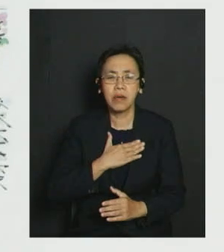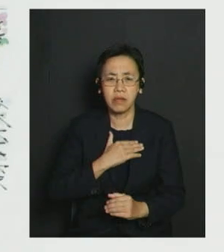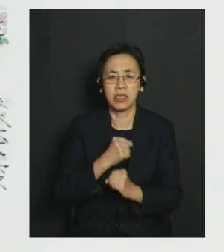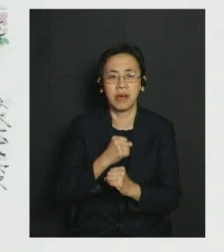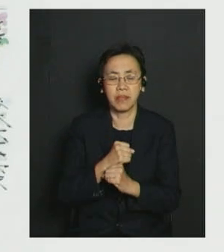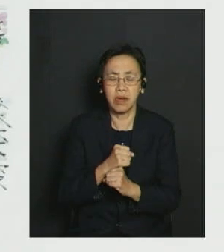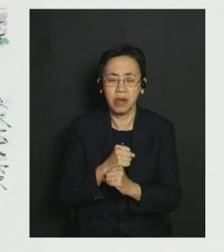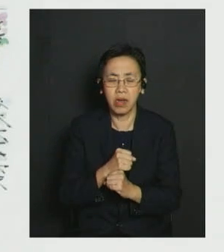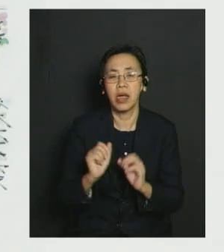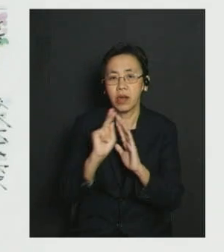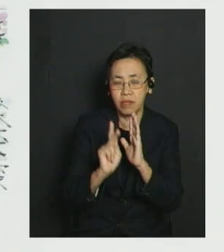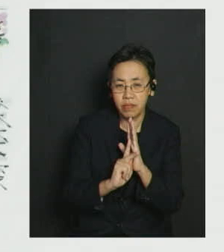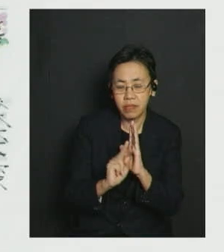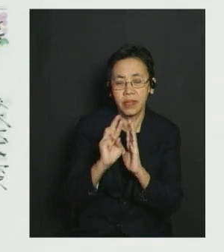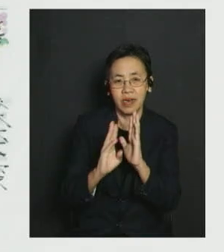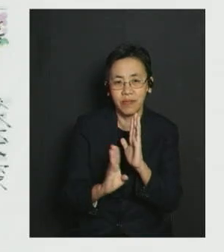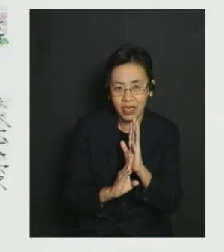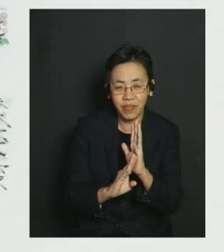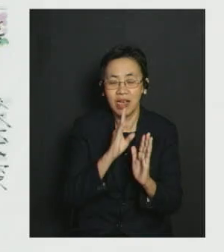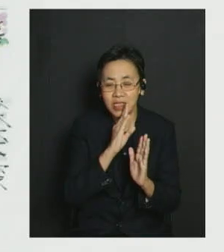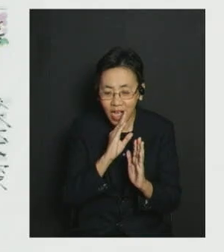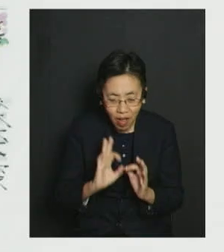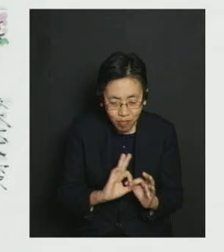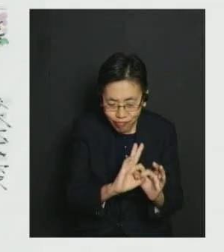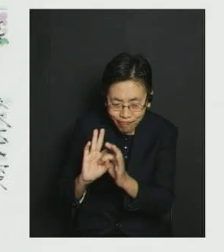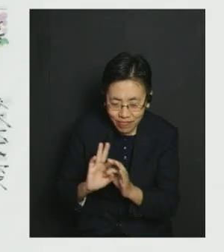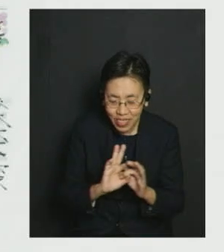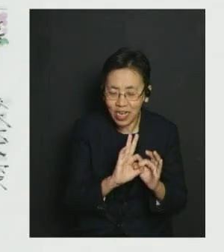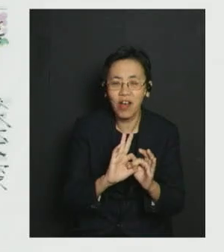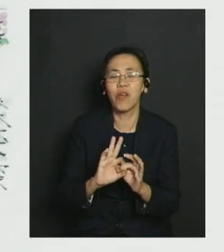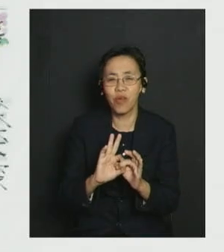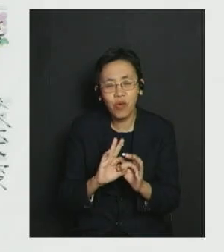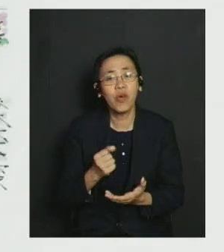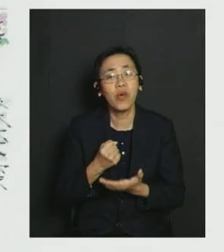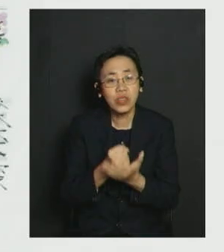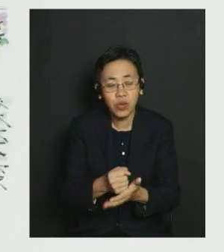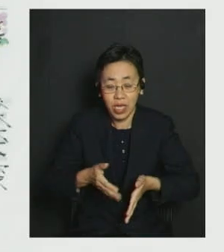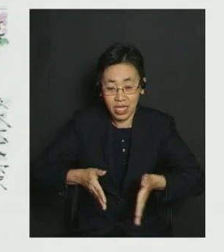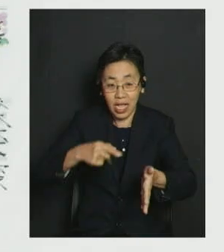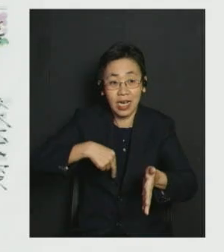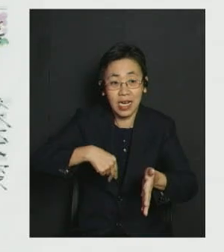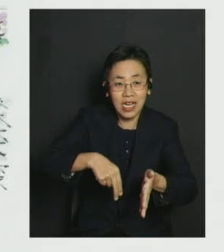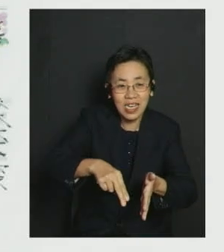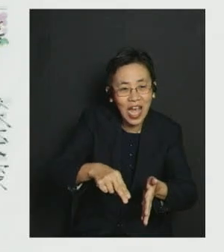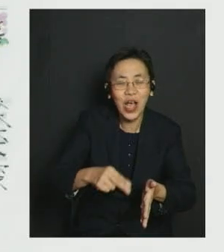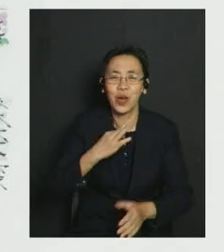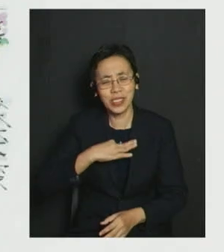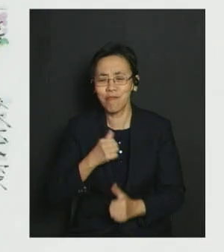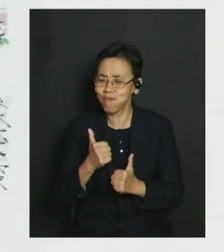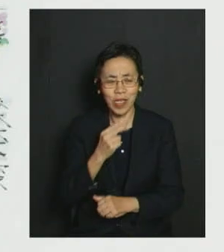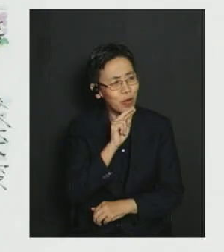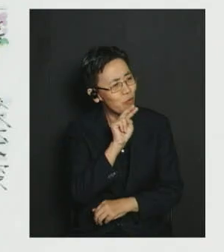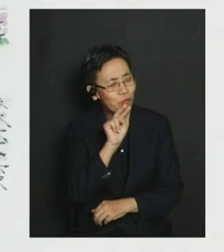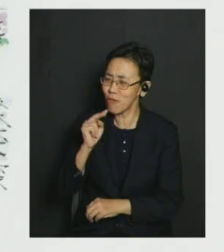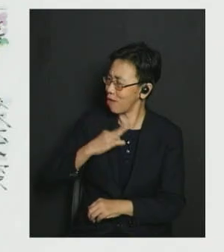come together, it really creates a great sidewalk. And New York still has a long way to